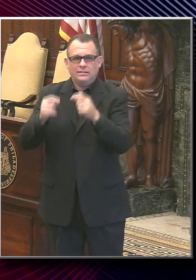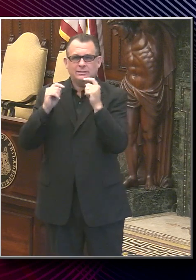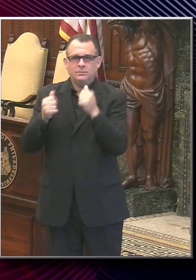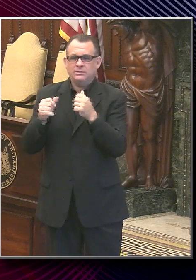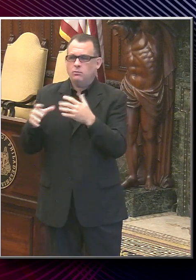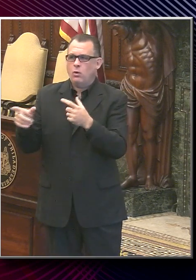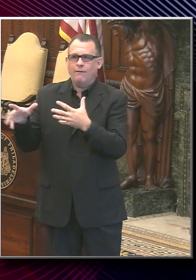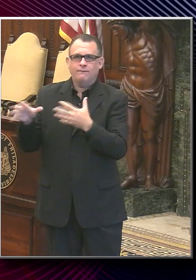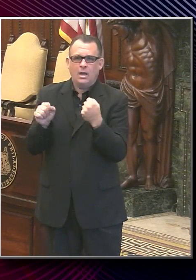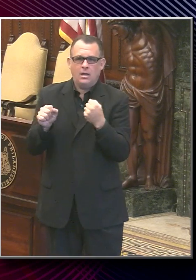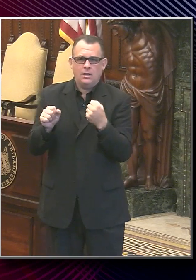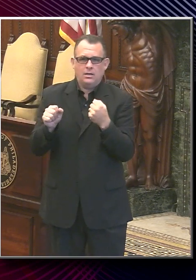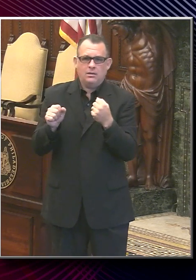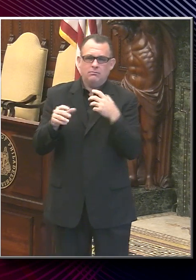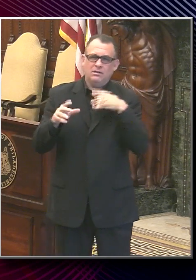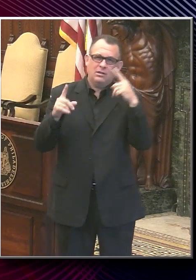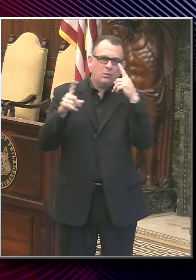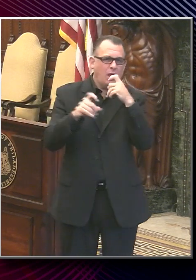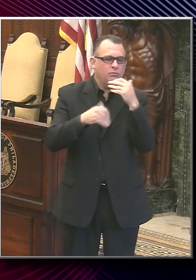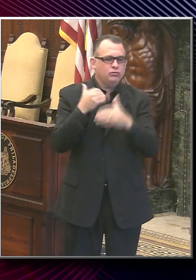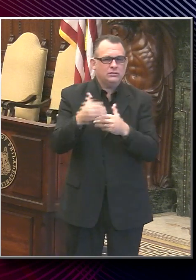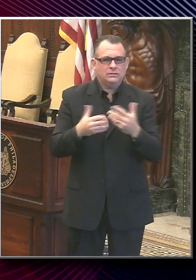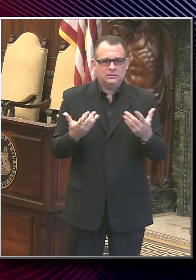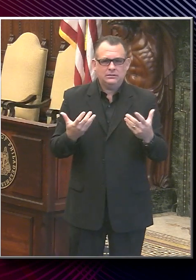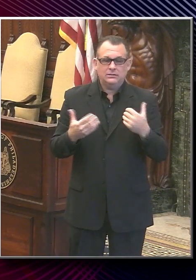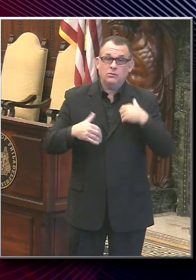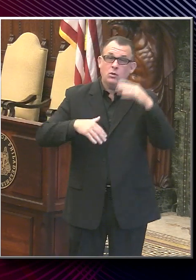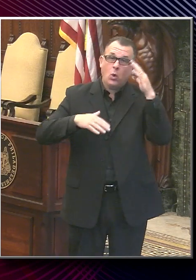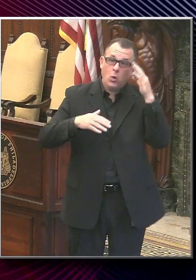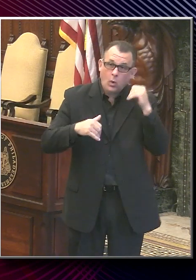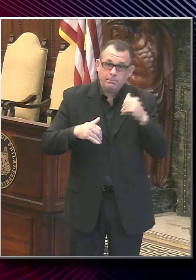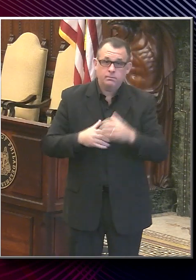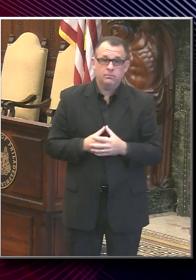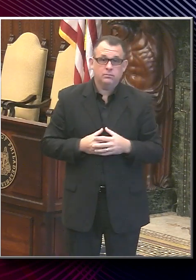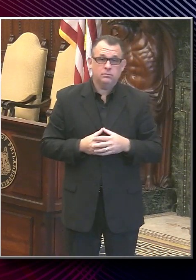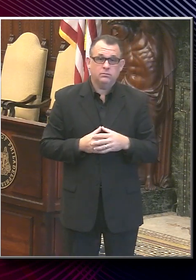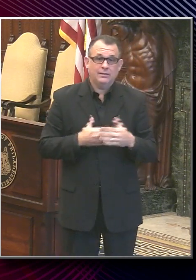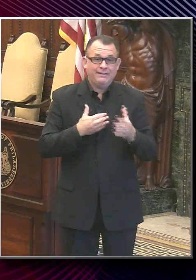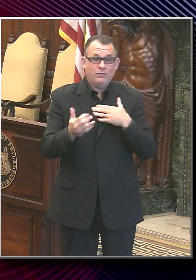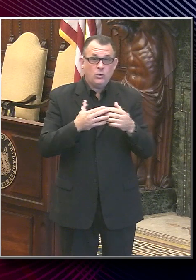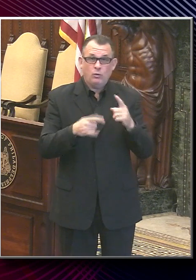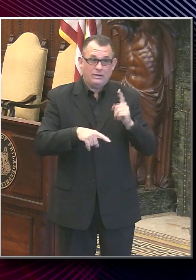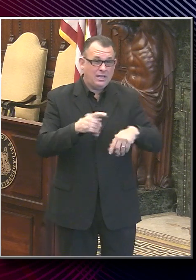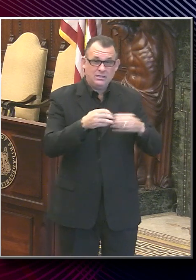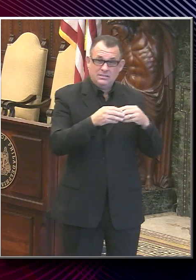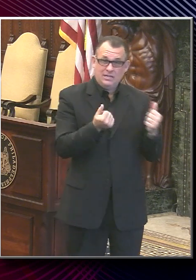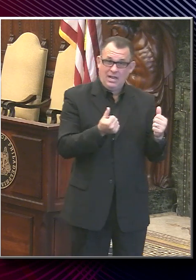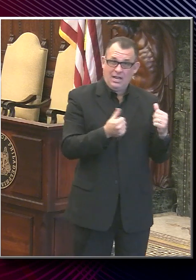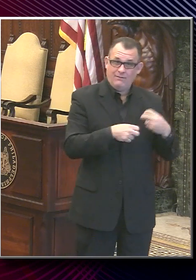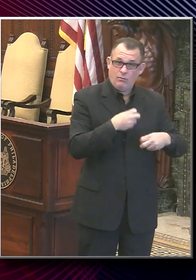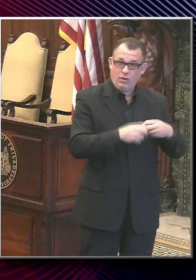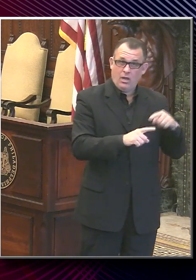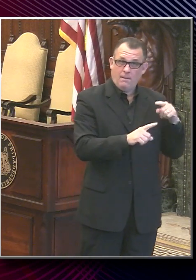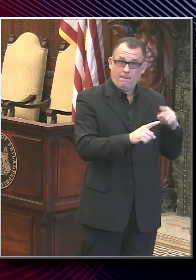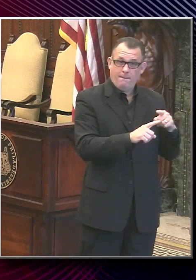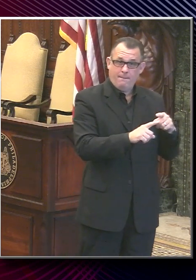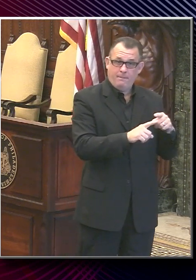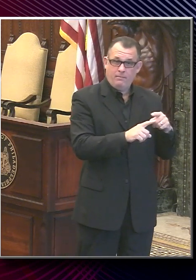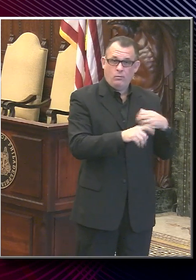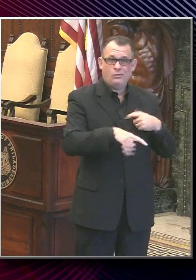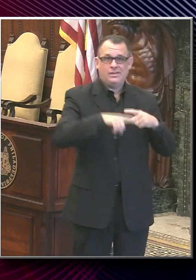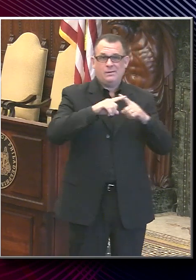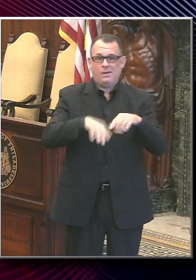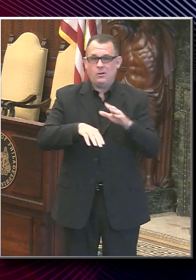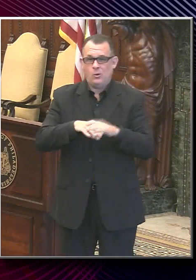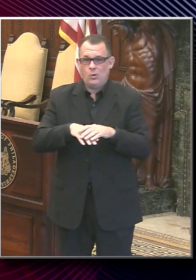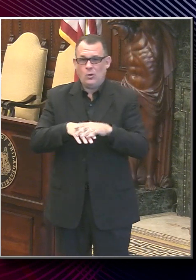complicated process than you might think, but we hope to do that so that even if we can't solve the problem today, over the longer term, we're not so dependent on these national labs that